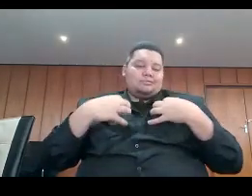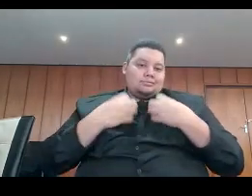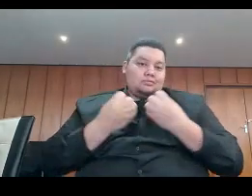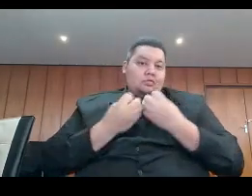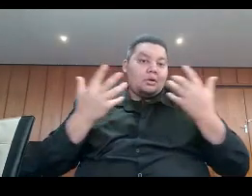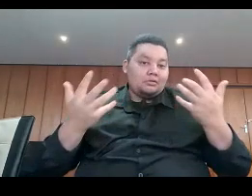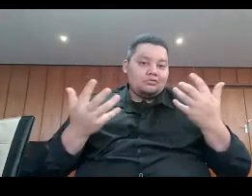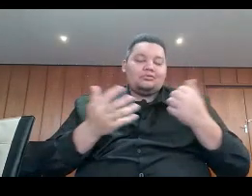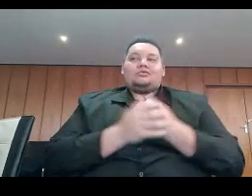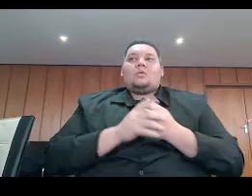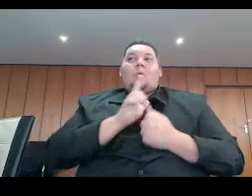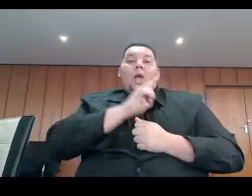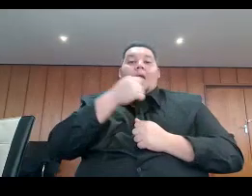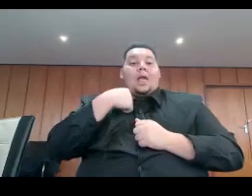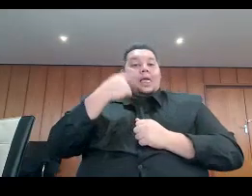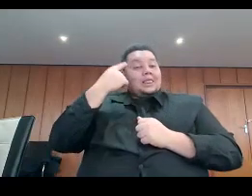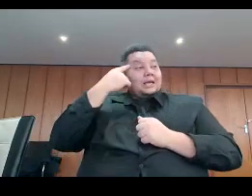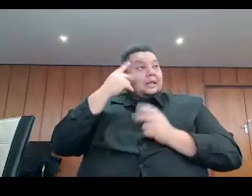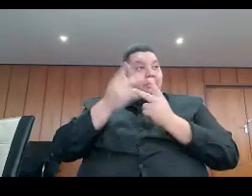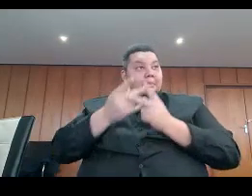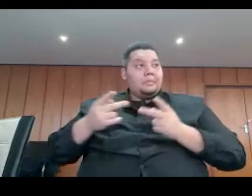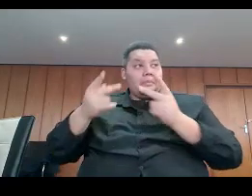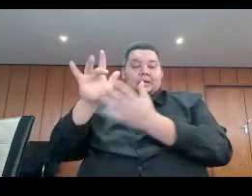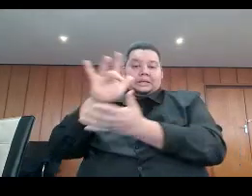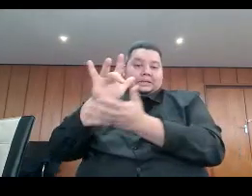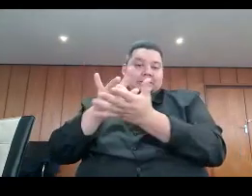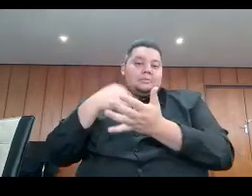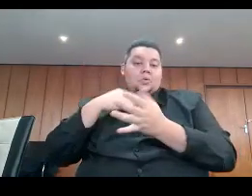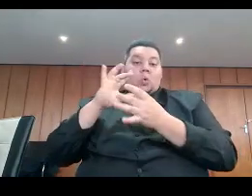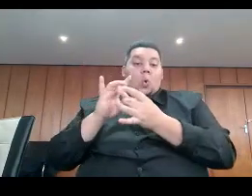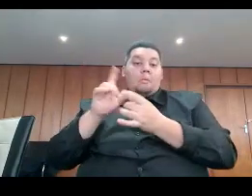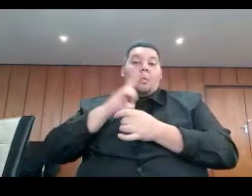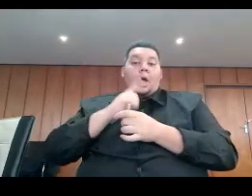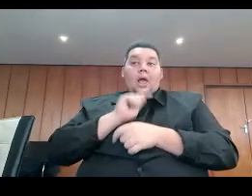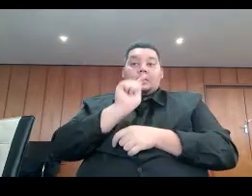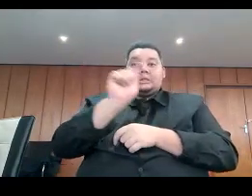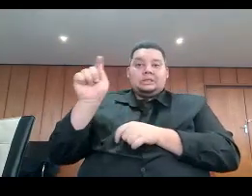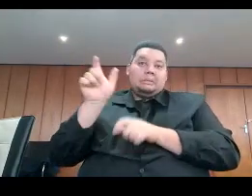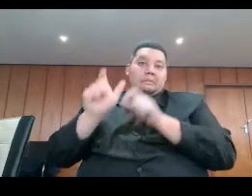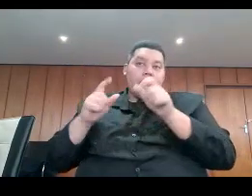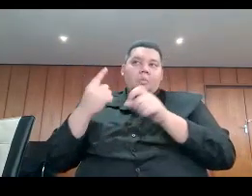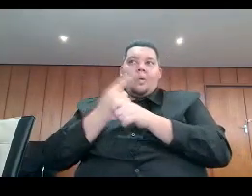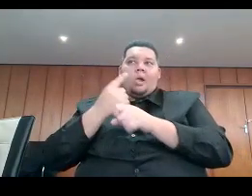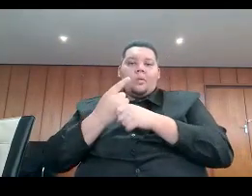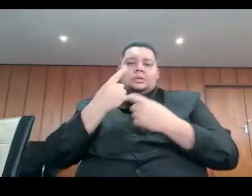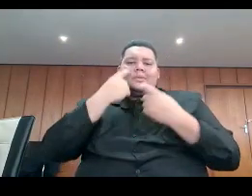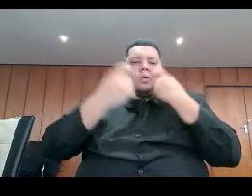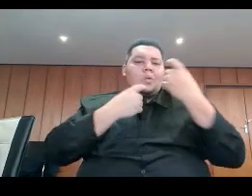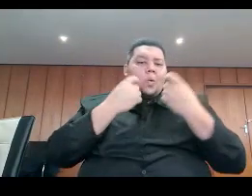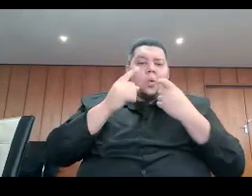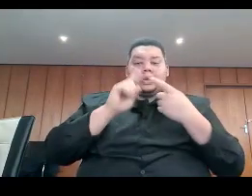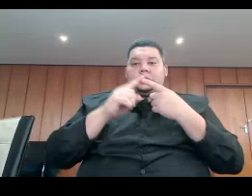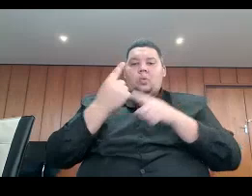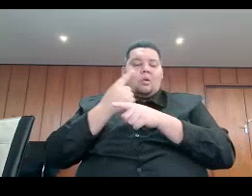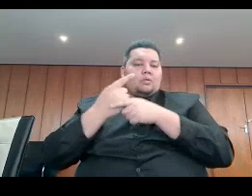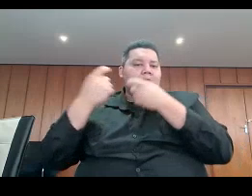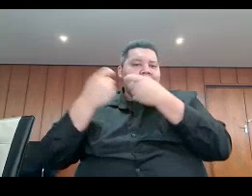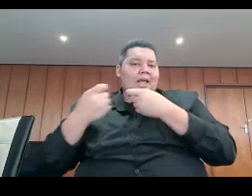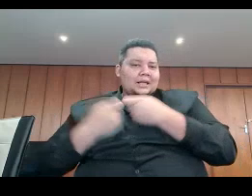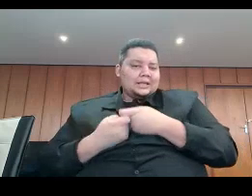think it is because of the place that we're staying in, because the people here are always making a noise. They're always